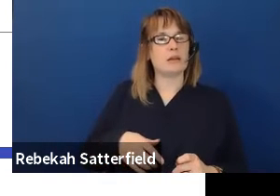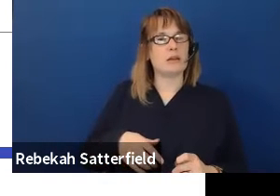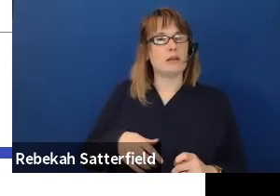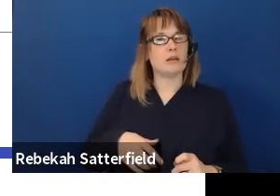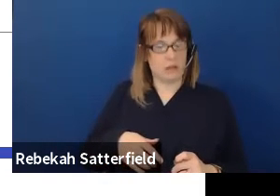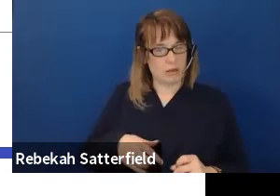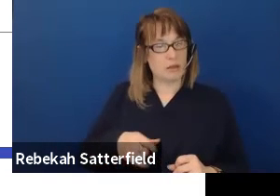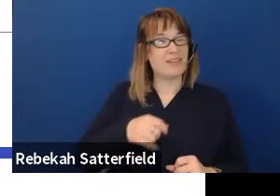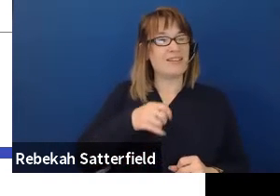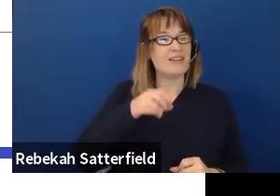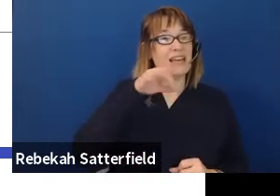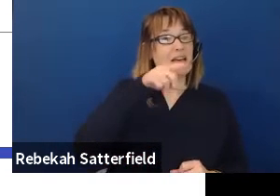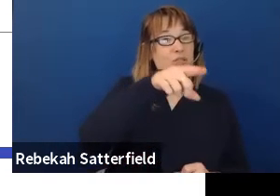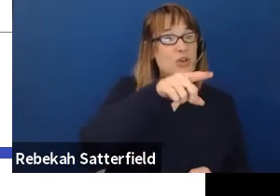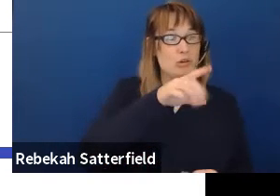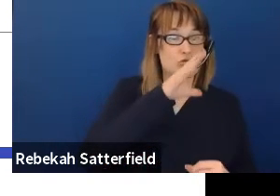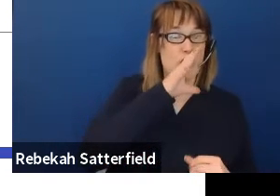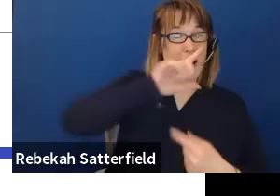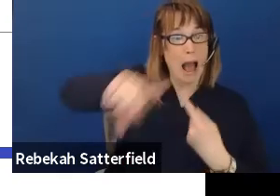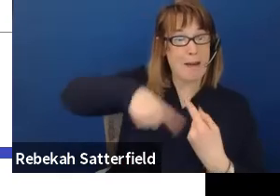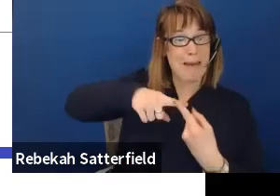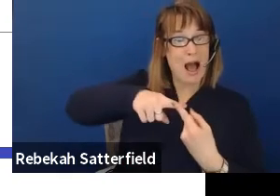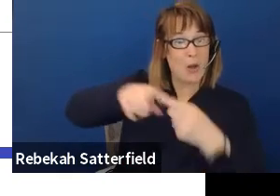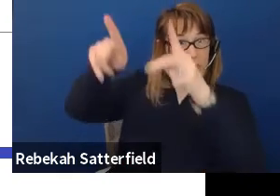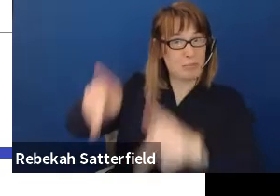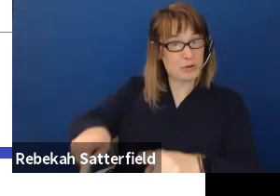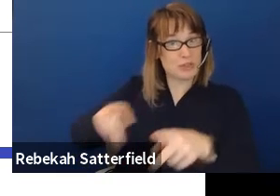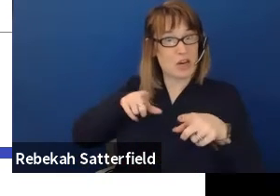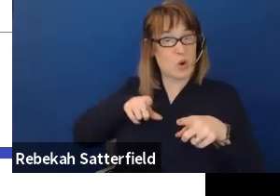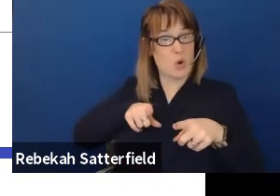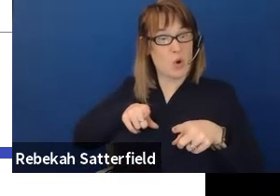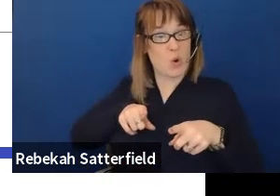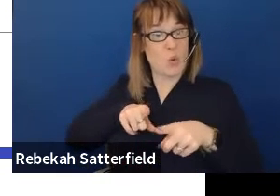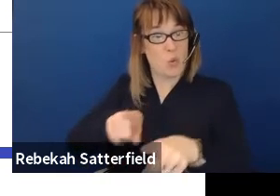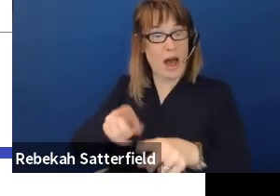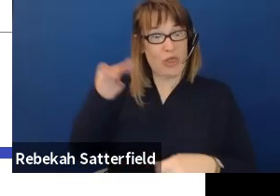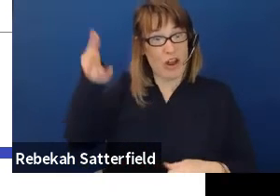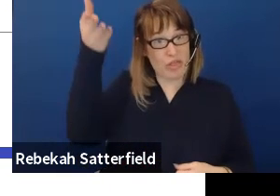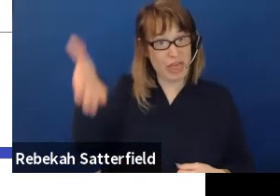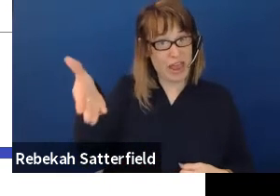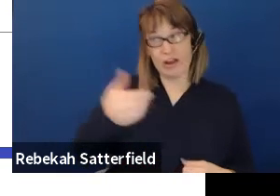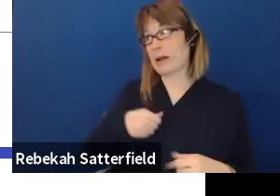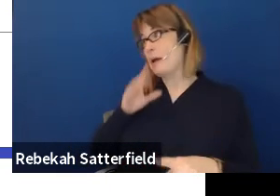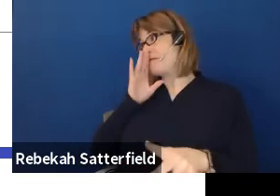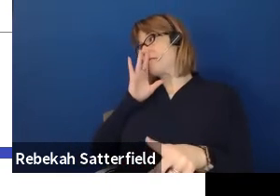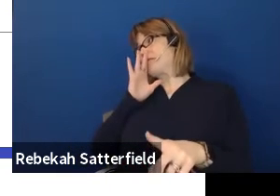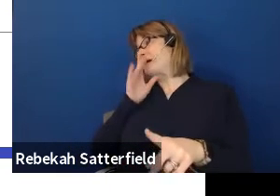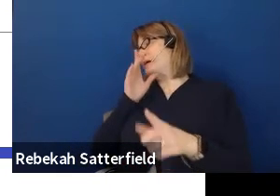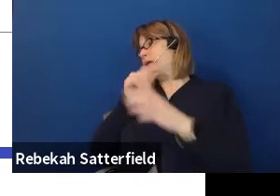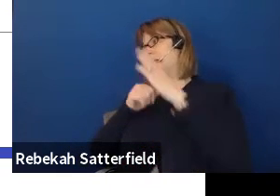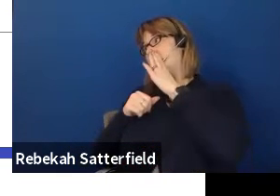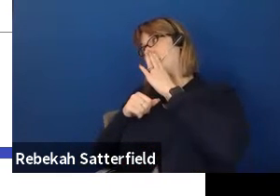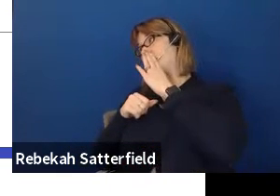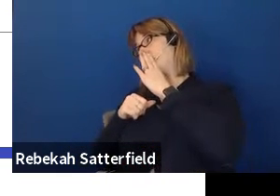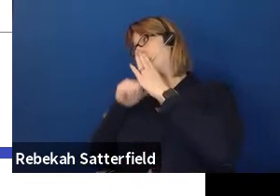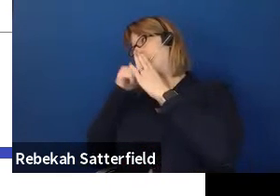speaking about the patient in front of the patient and asking the interpreter not to interpret is asking the interpreter to